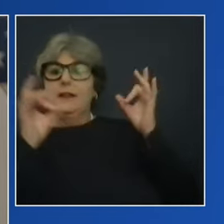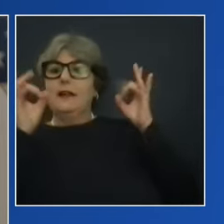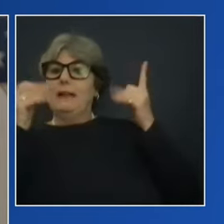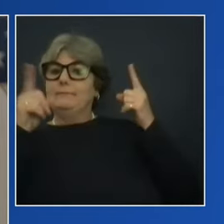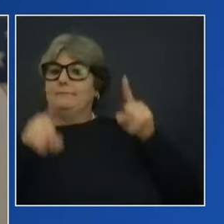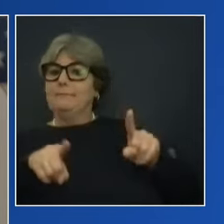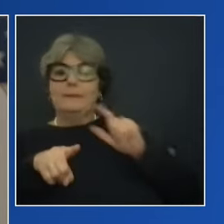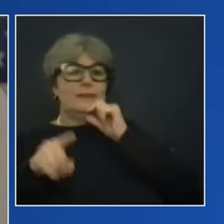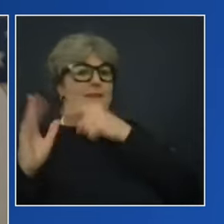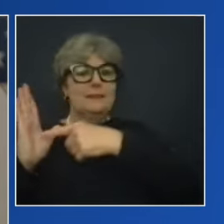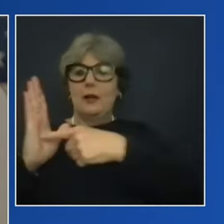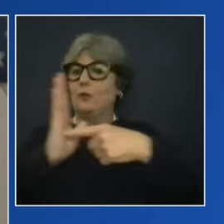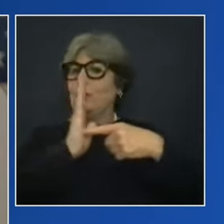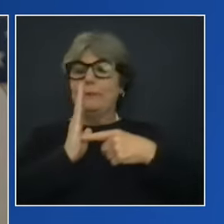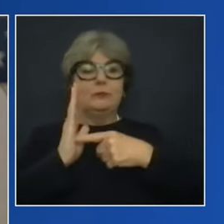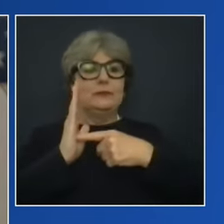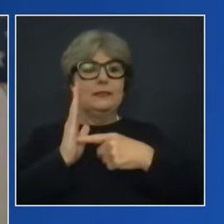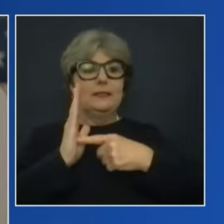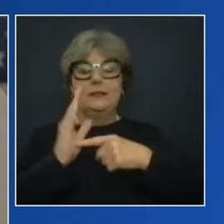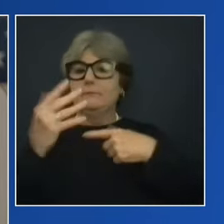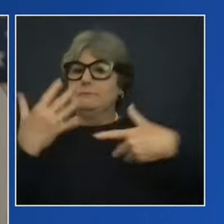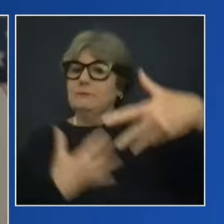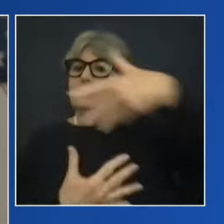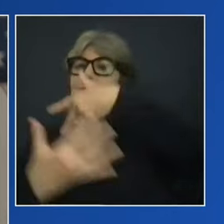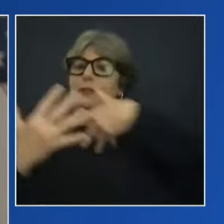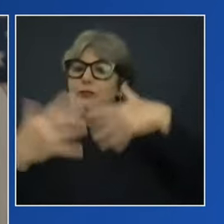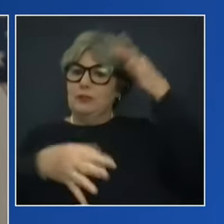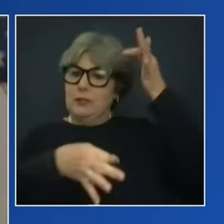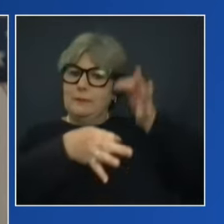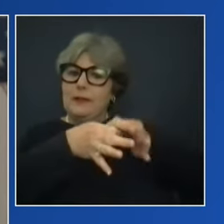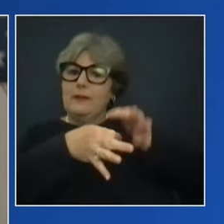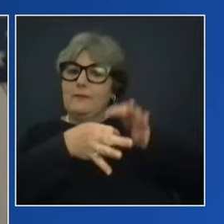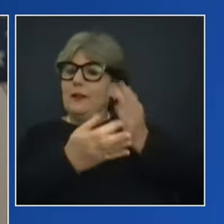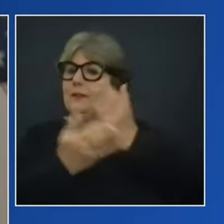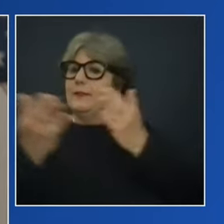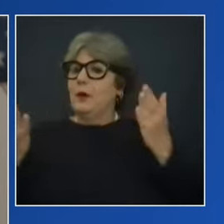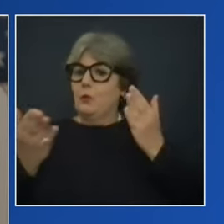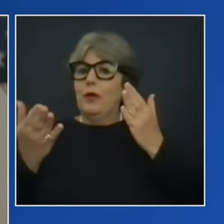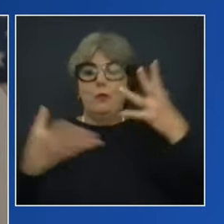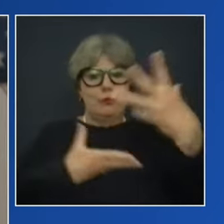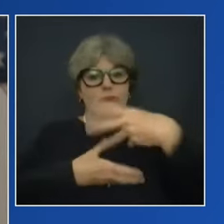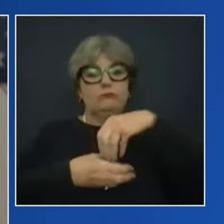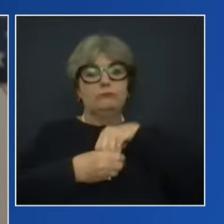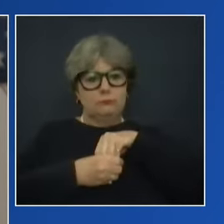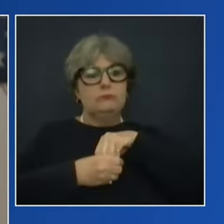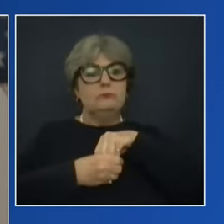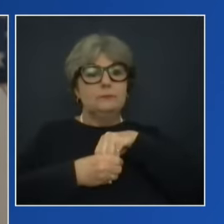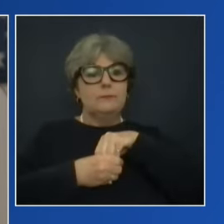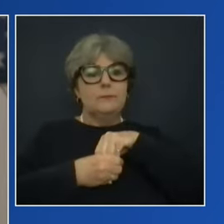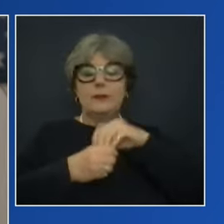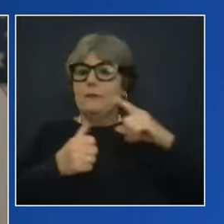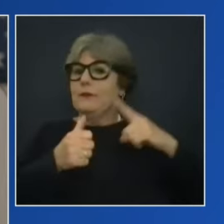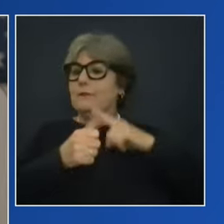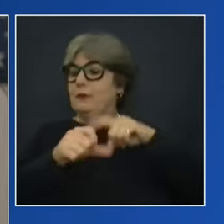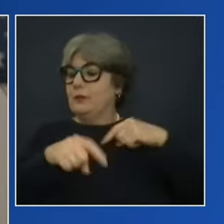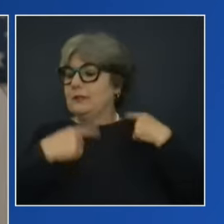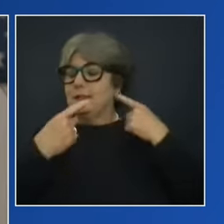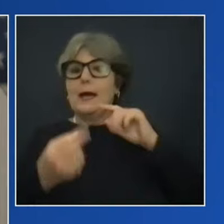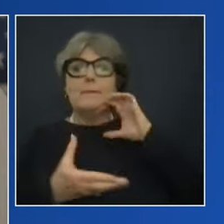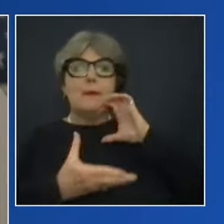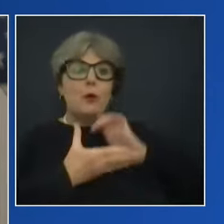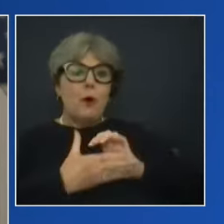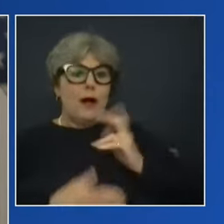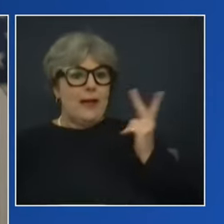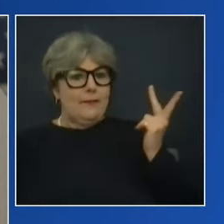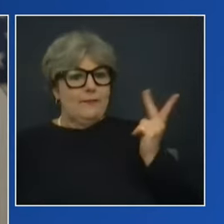not represent the fellowship and faith that we seek to embody. For the first time, my wife and I